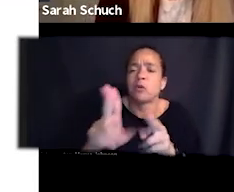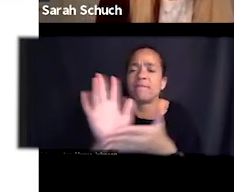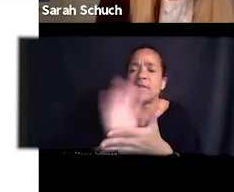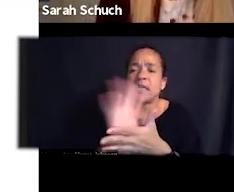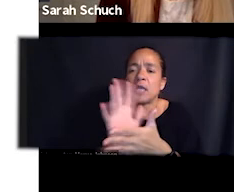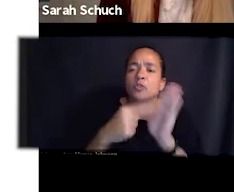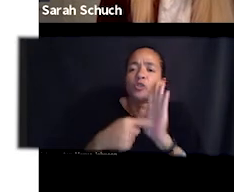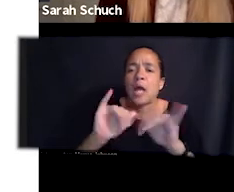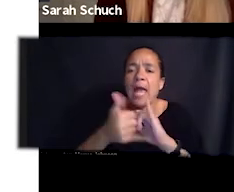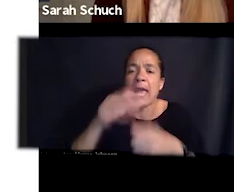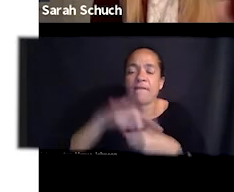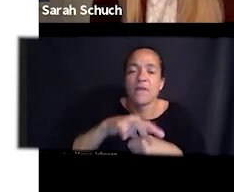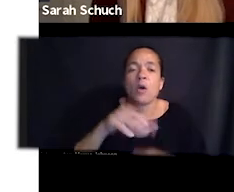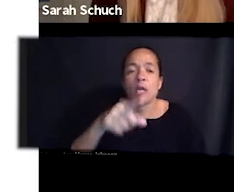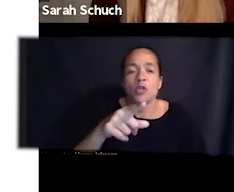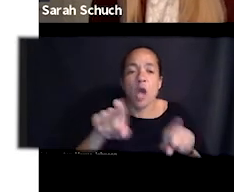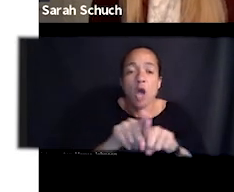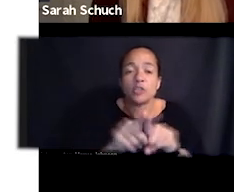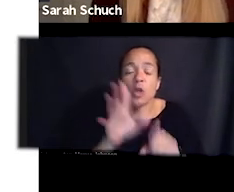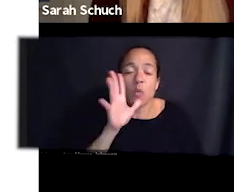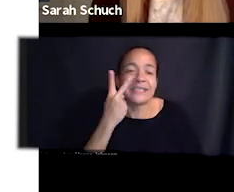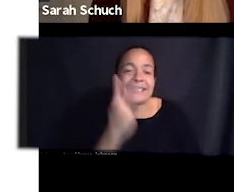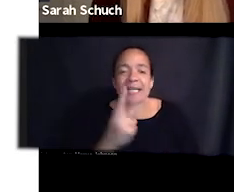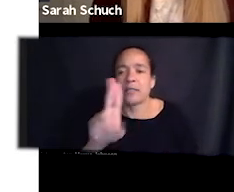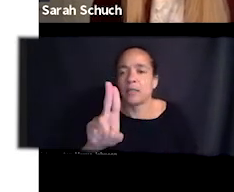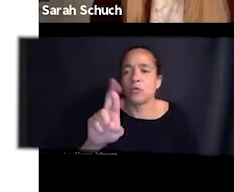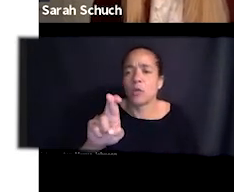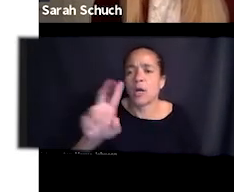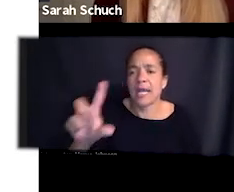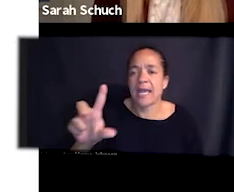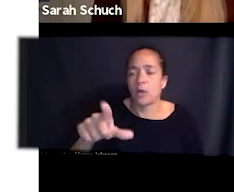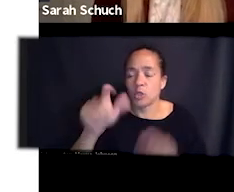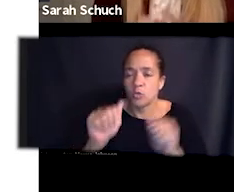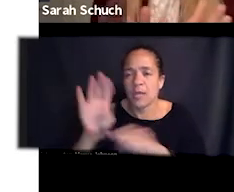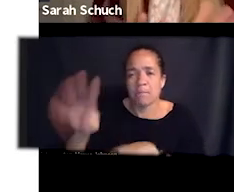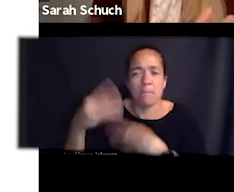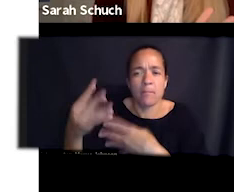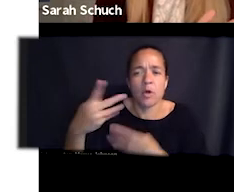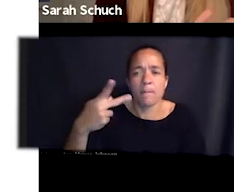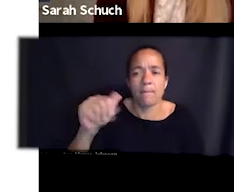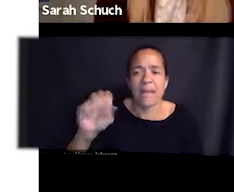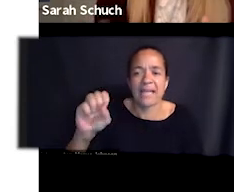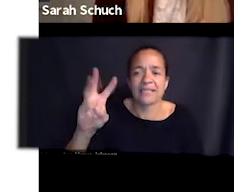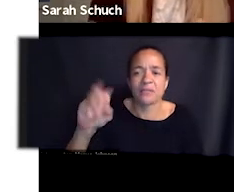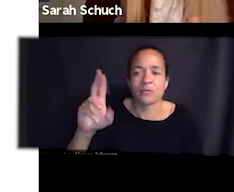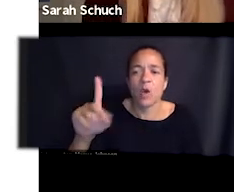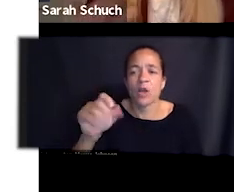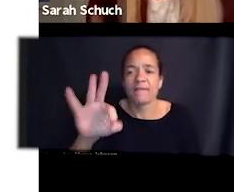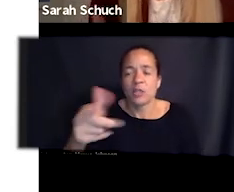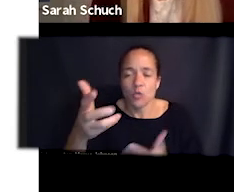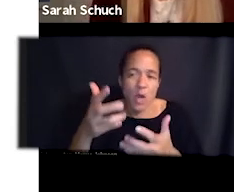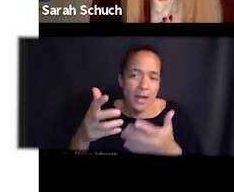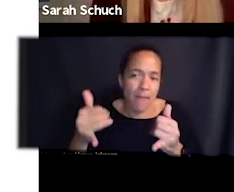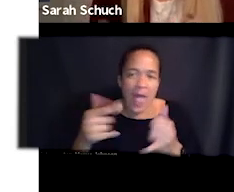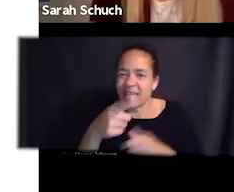also see the URL. So you'll be able to go and check it out with the password if you just wanna play around with it. It's the exact version, it's